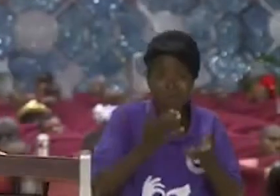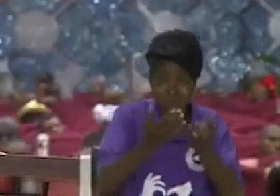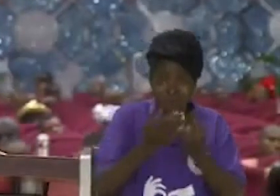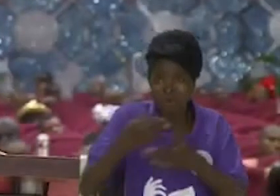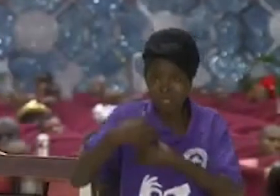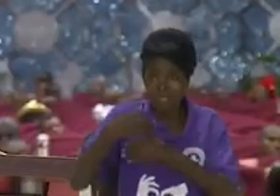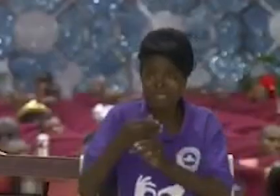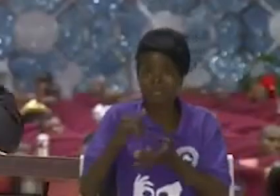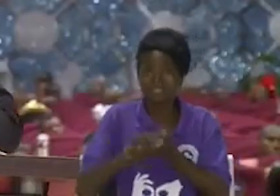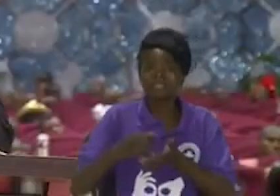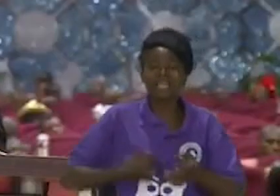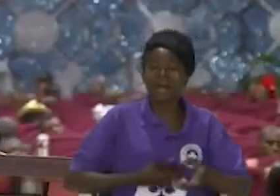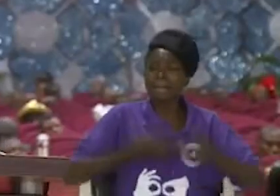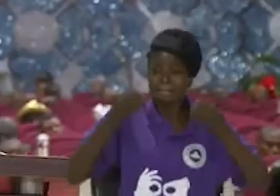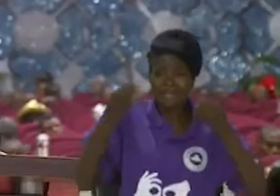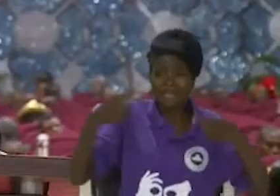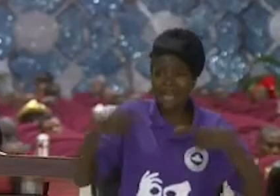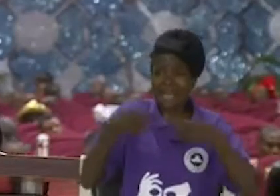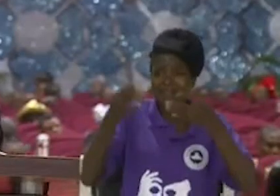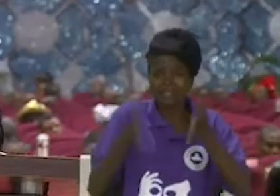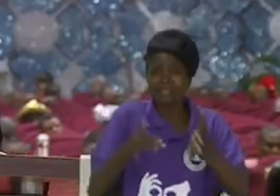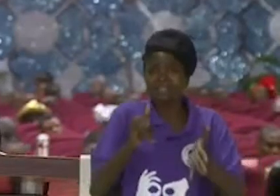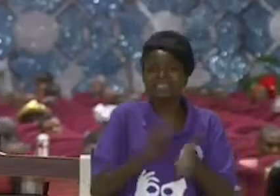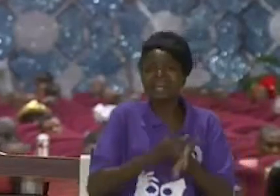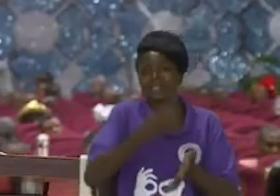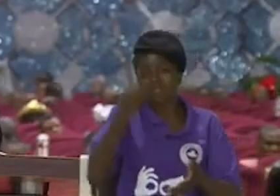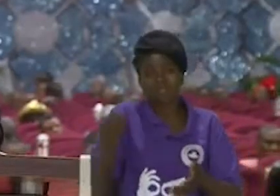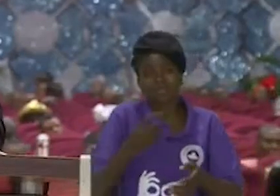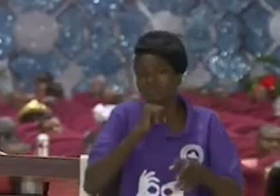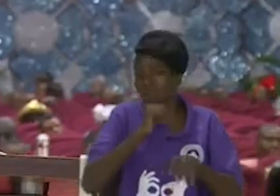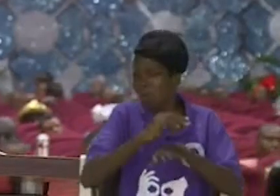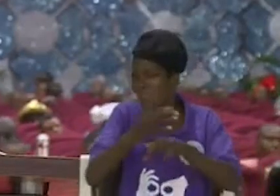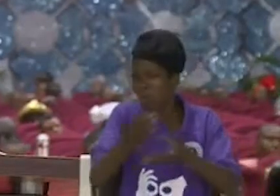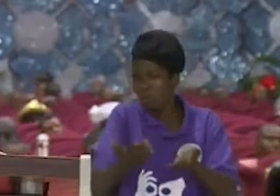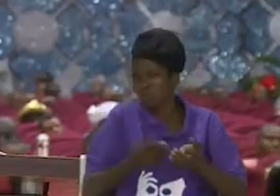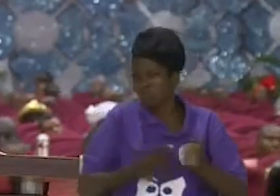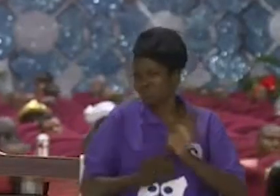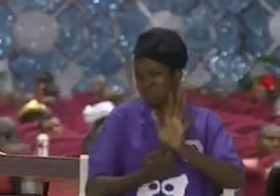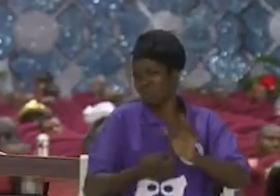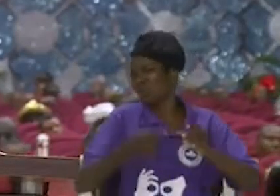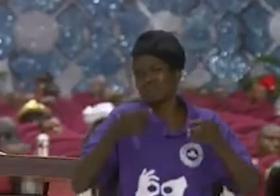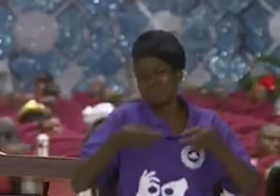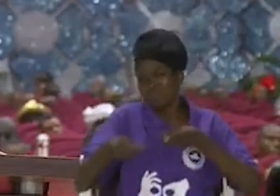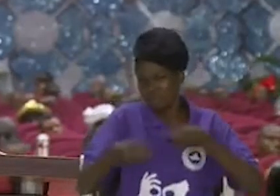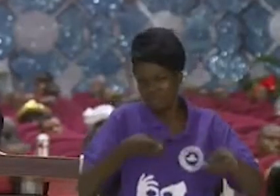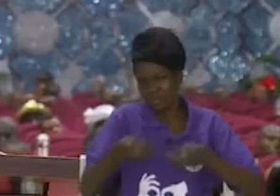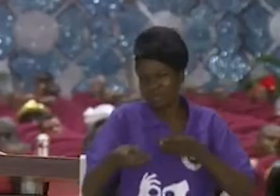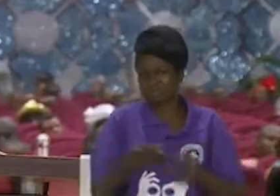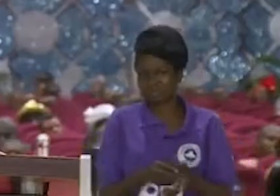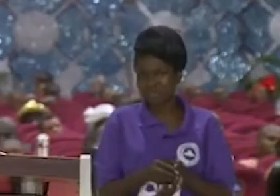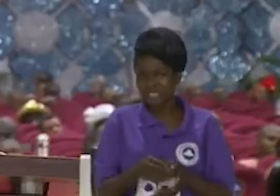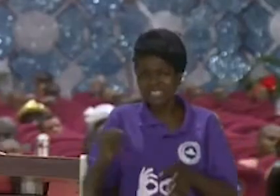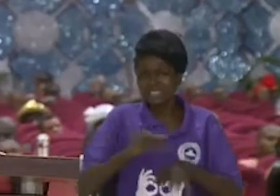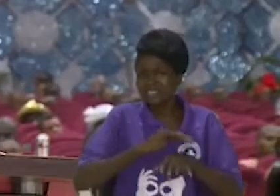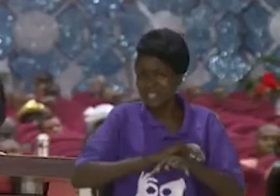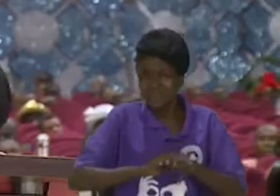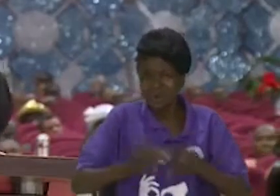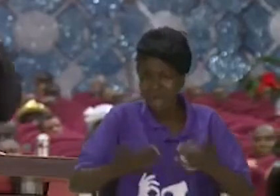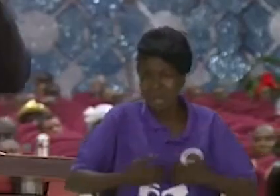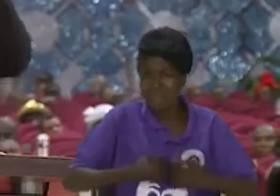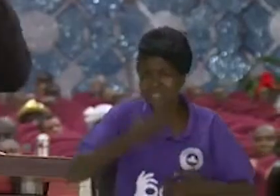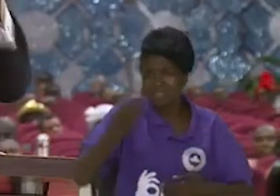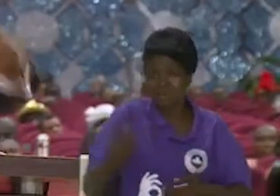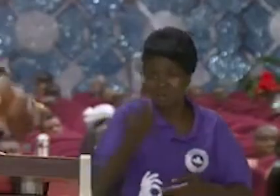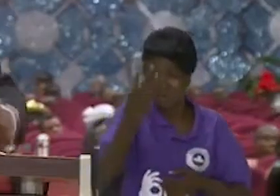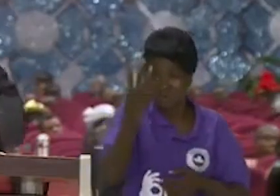unto us, there are many adversaries that will not want us to exercise dominion. No, not when they want the same thing that we have. The only way that we